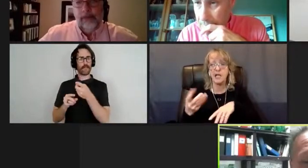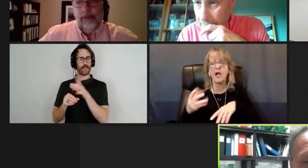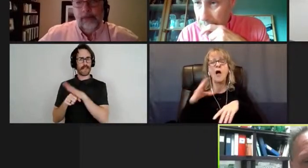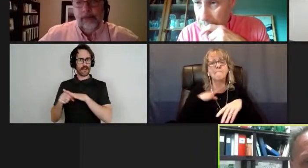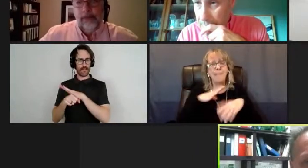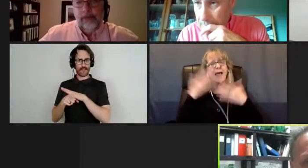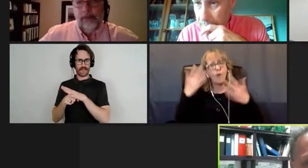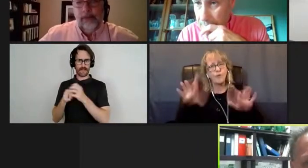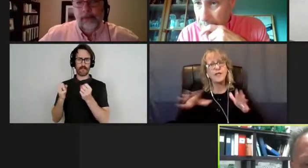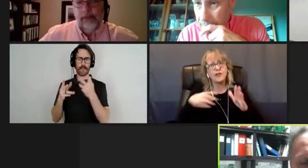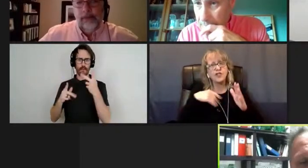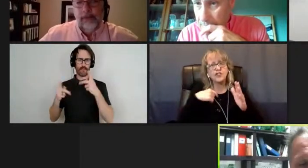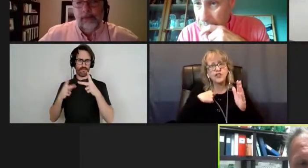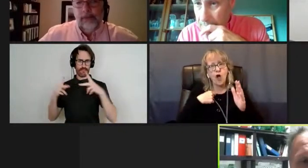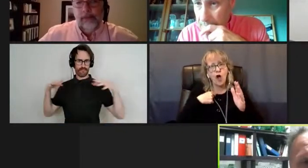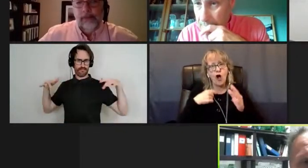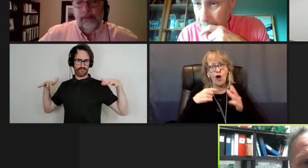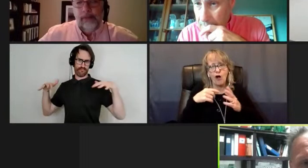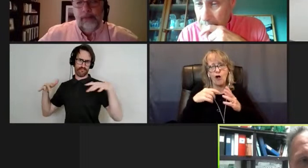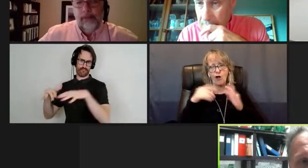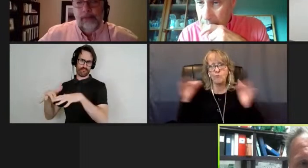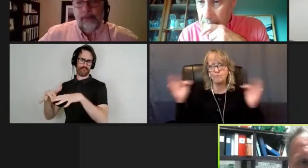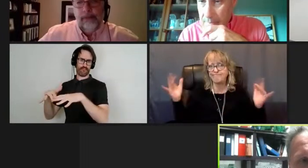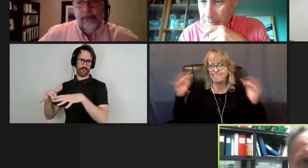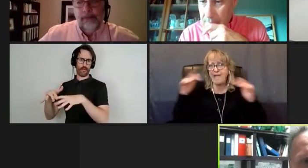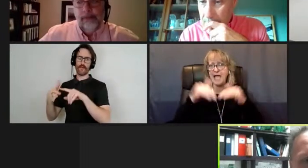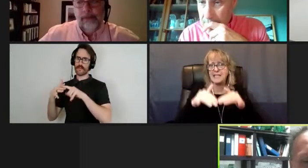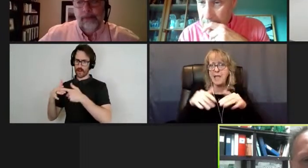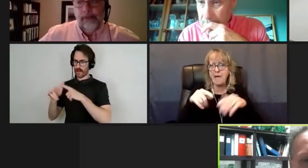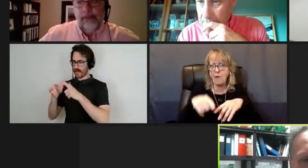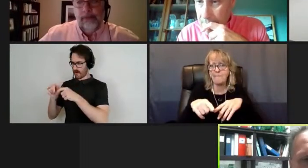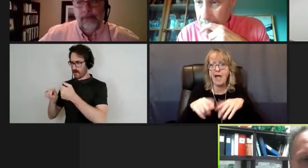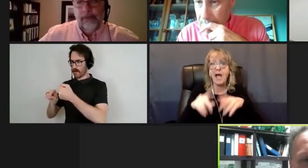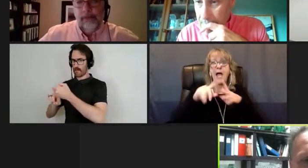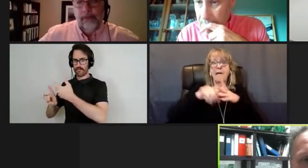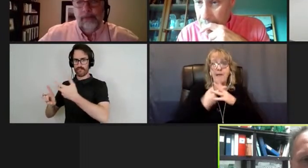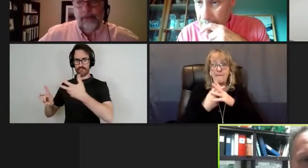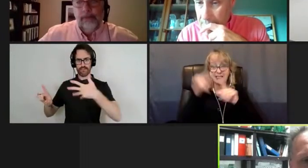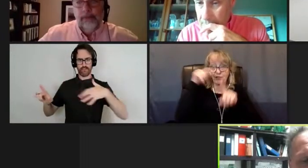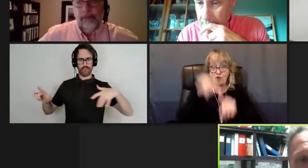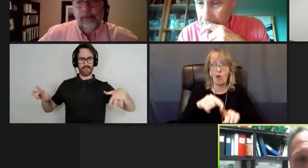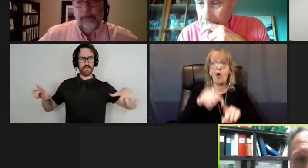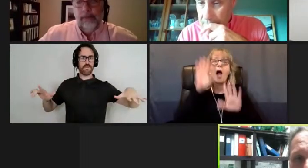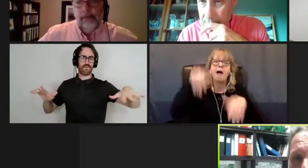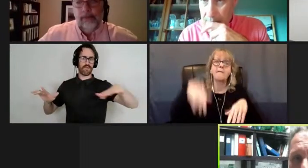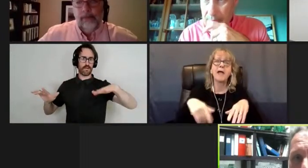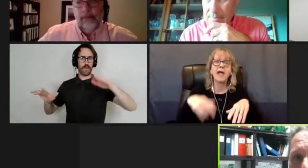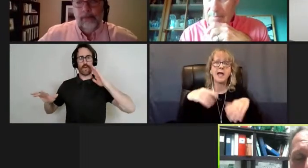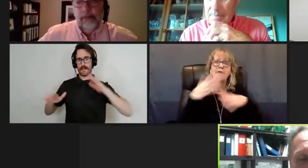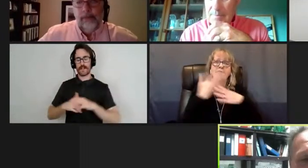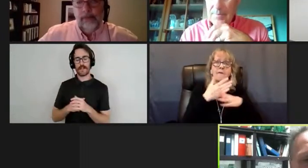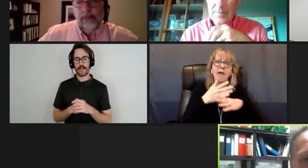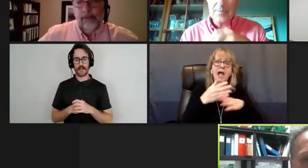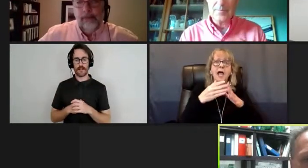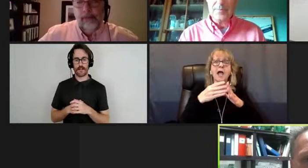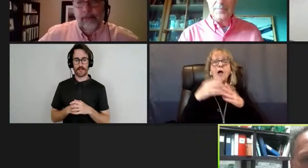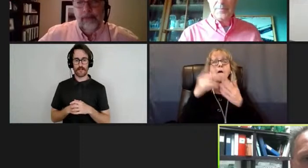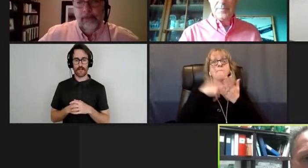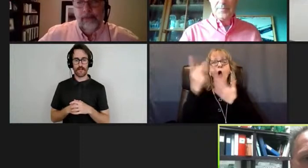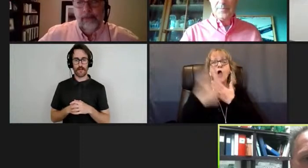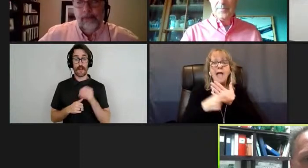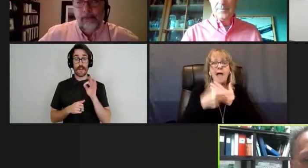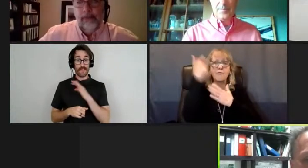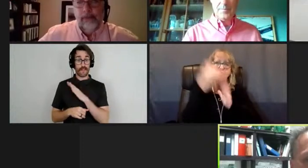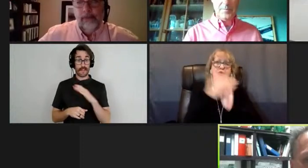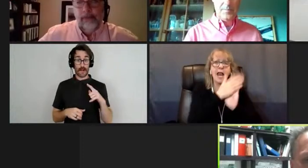a lot of activity, and we'll move out from there as we get through the summer. So yes, and if councillors have